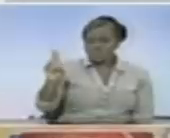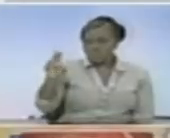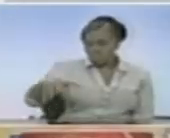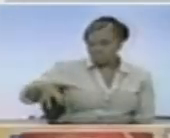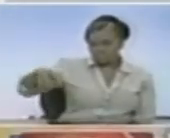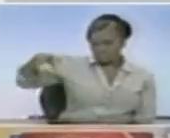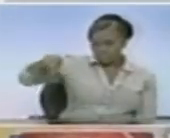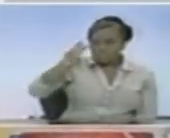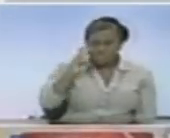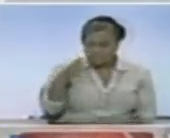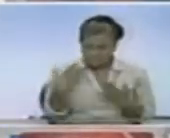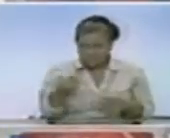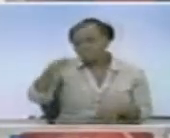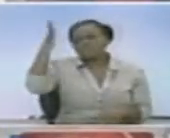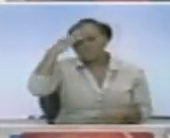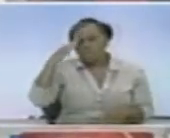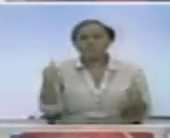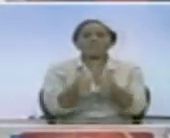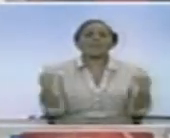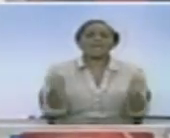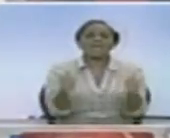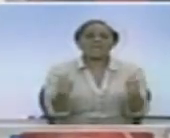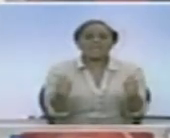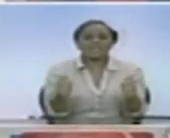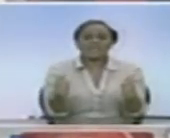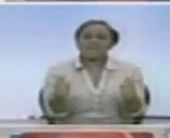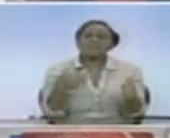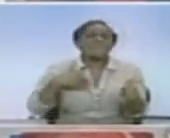yes. You know the family very well.